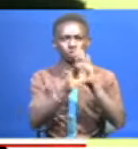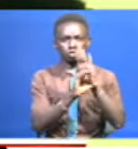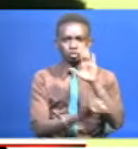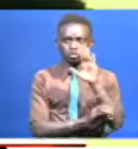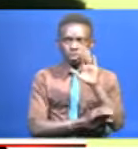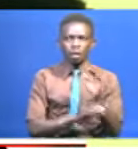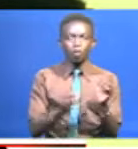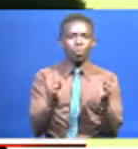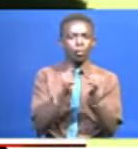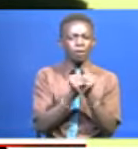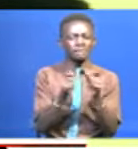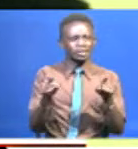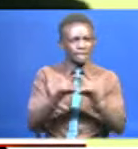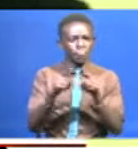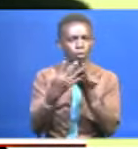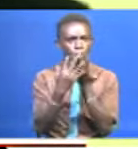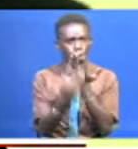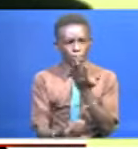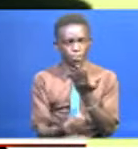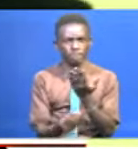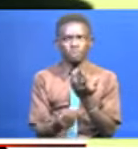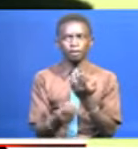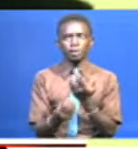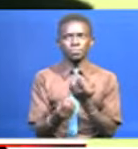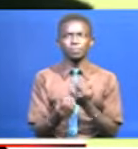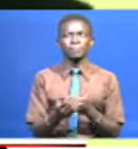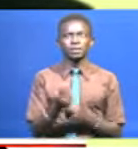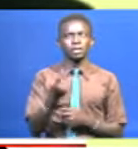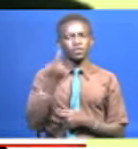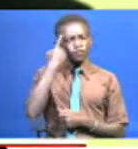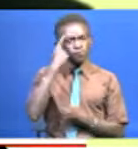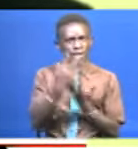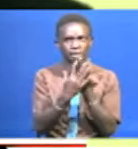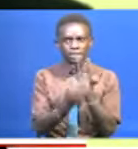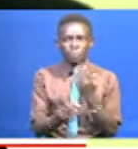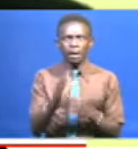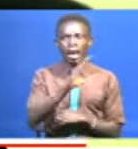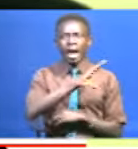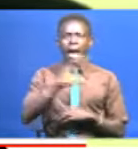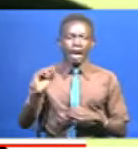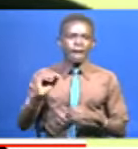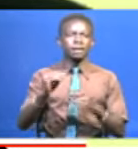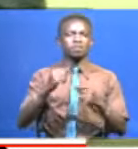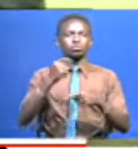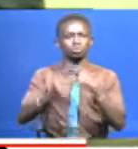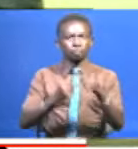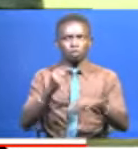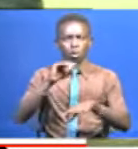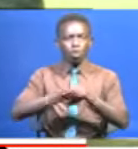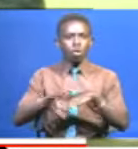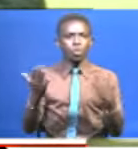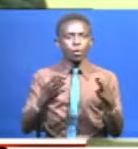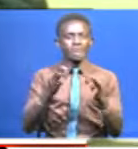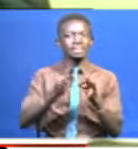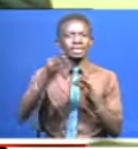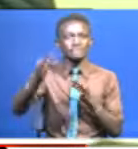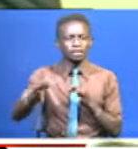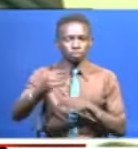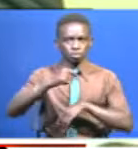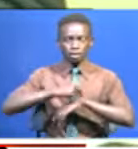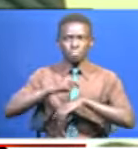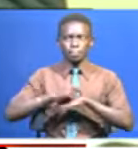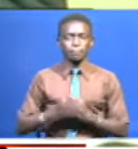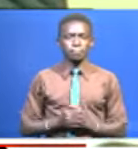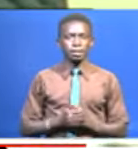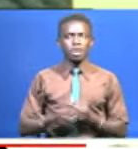same, of the excerpt of the same, at the commencement of the detention period. The respondent's lawyer,